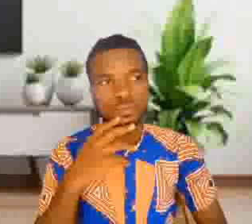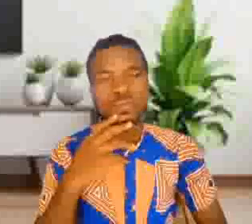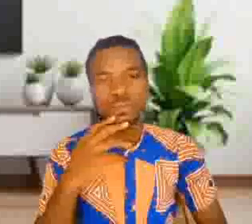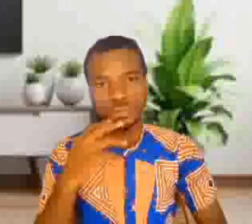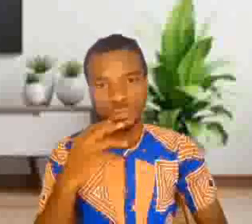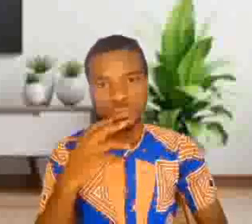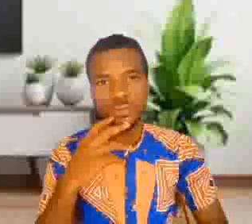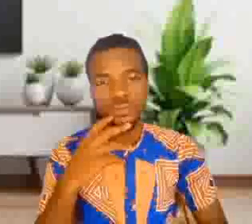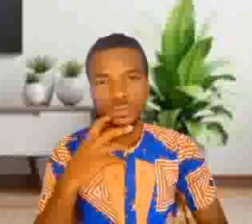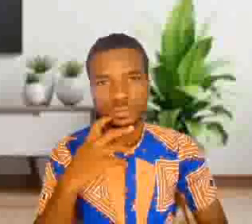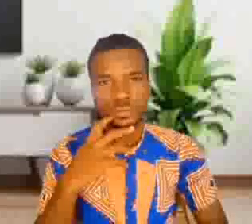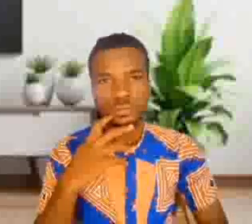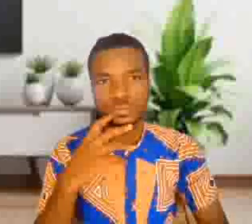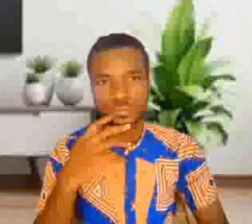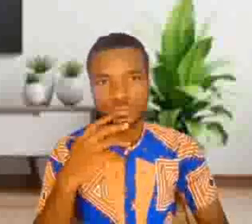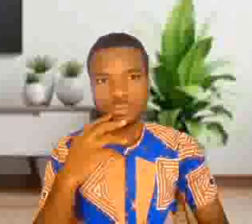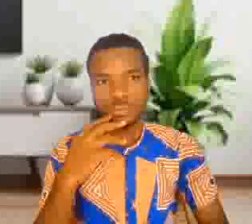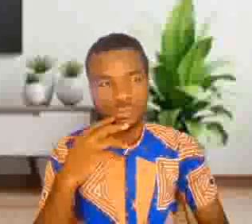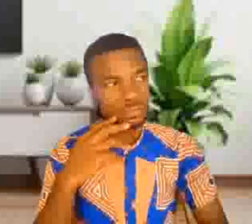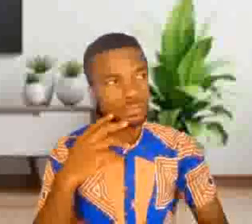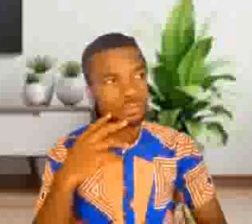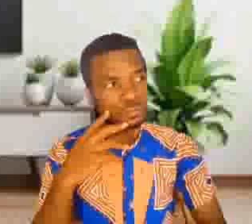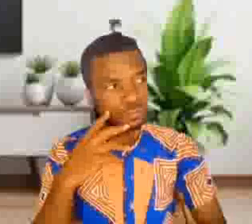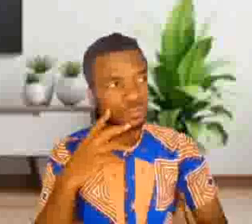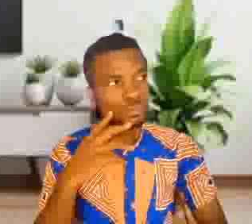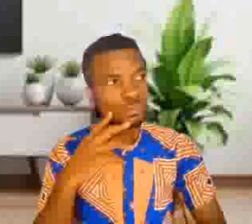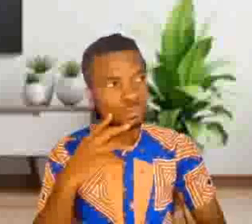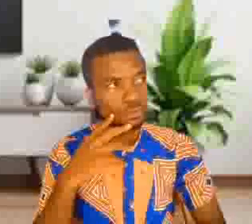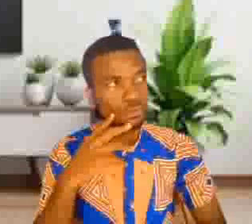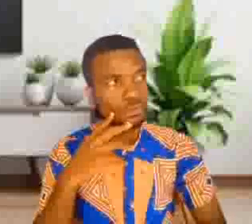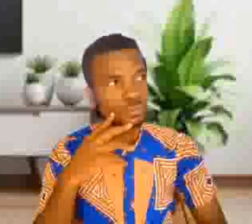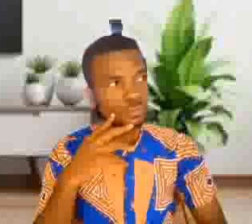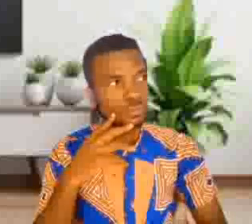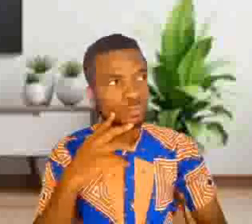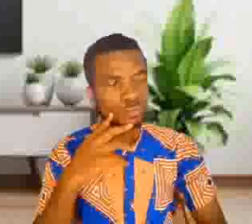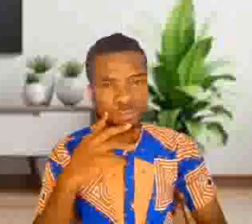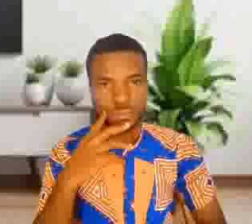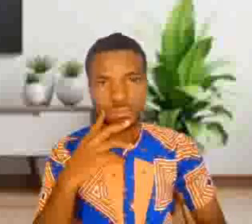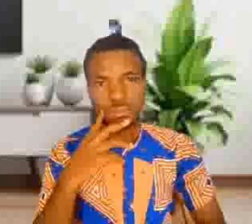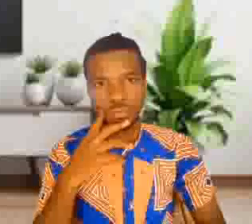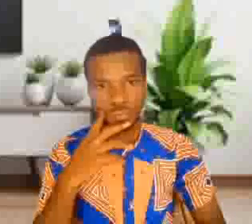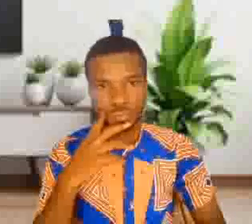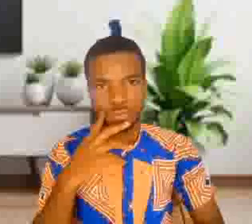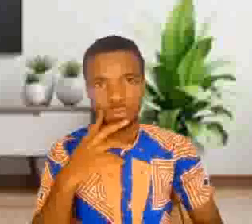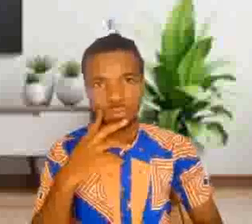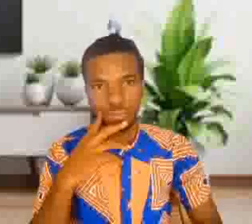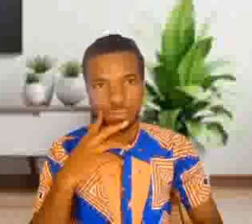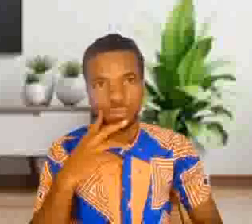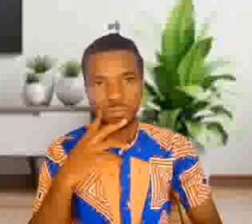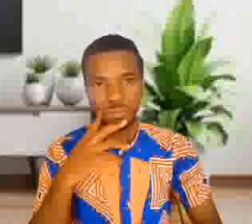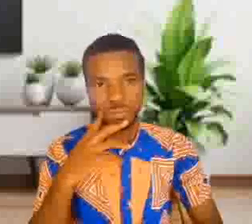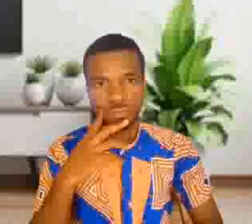have dominion. Because let them have dominion is a commandment. It's a declaration. So there